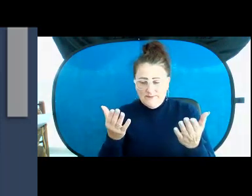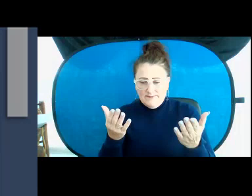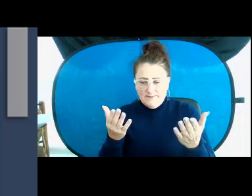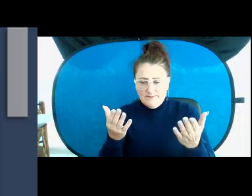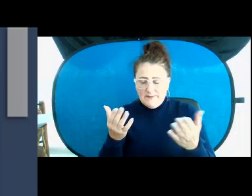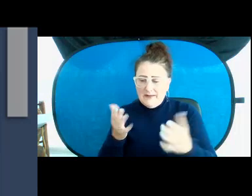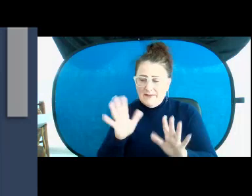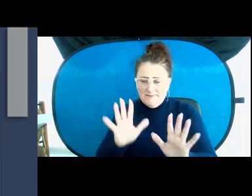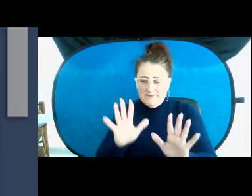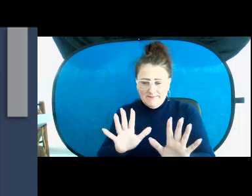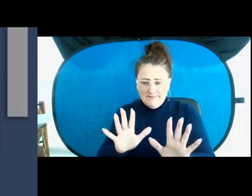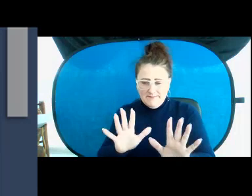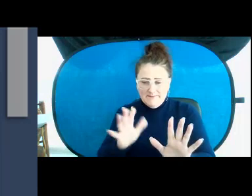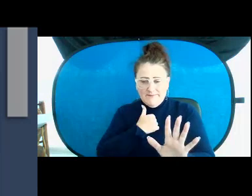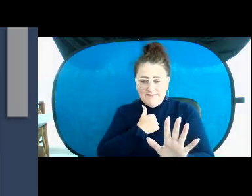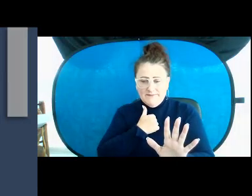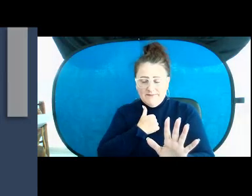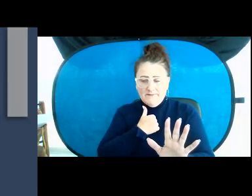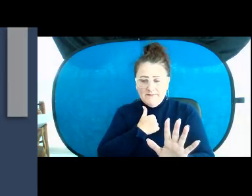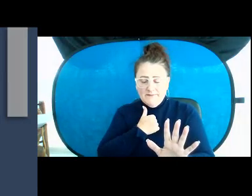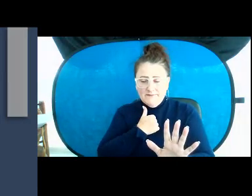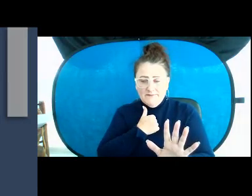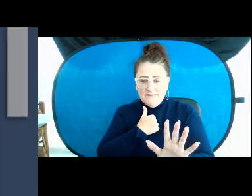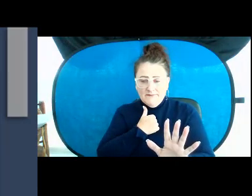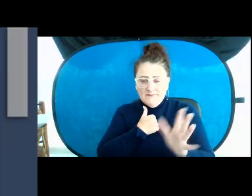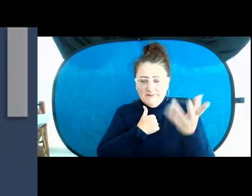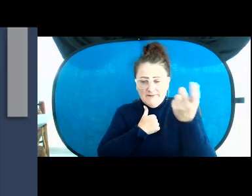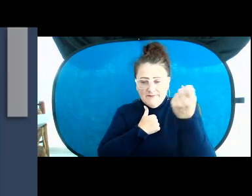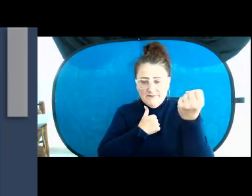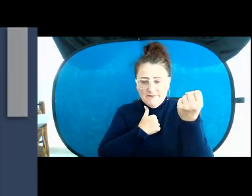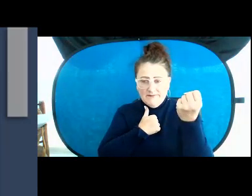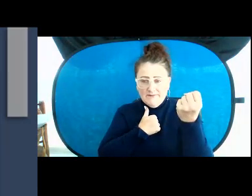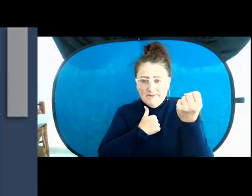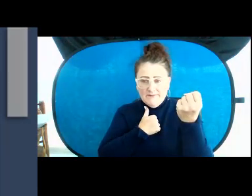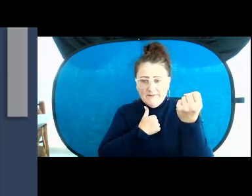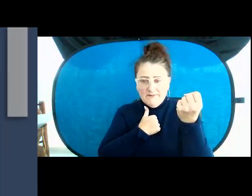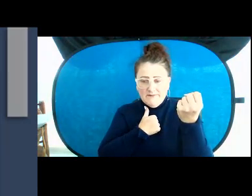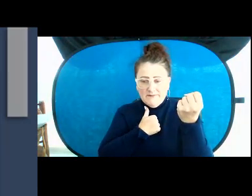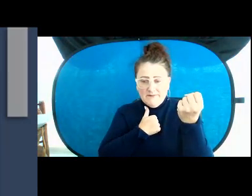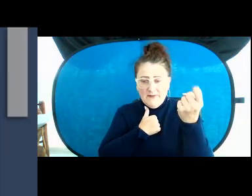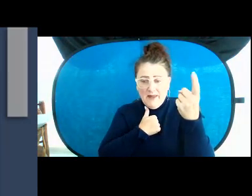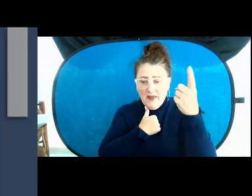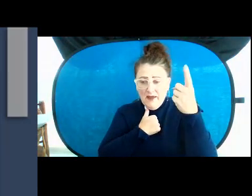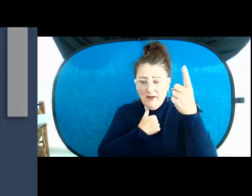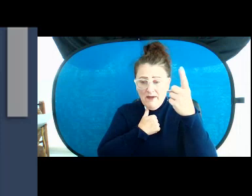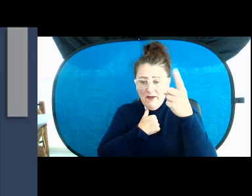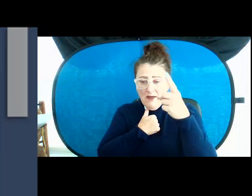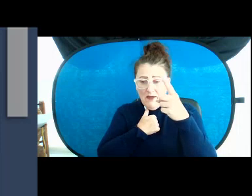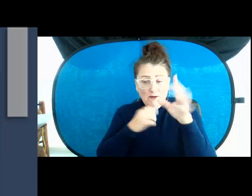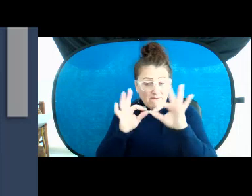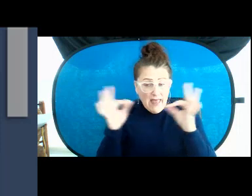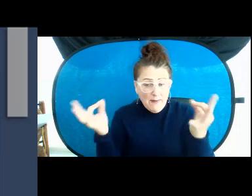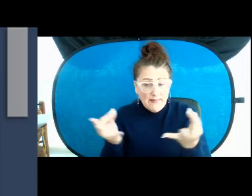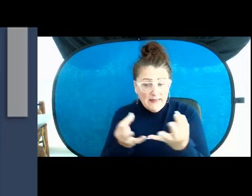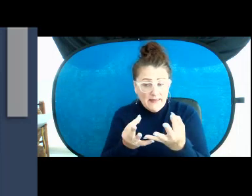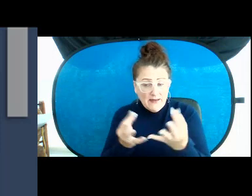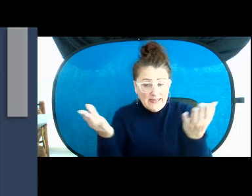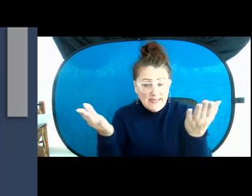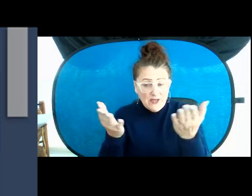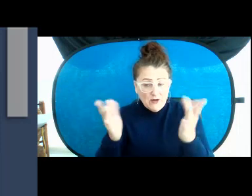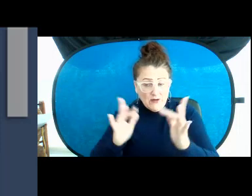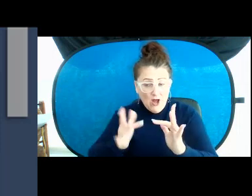Sorry. But if those family members are on the line, and I know they said they would